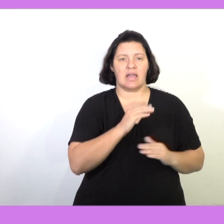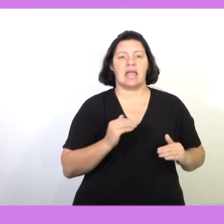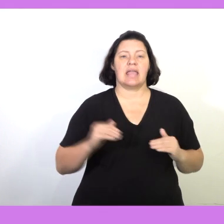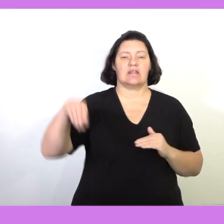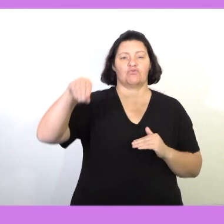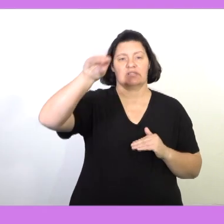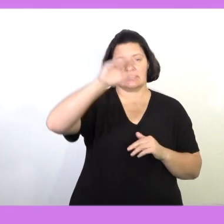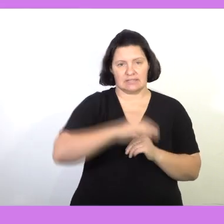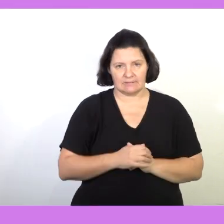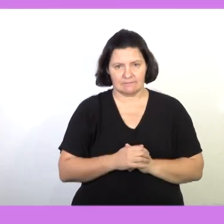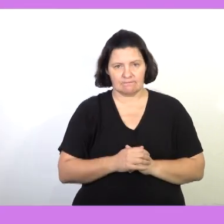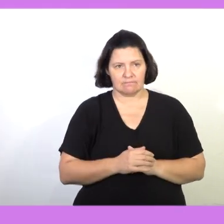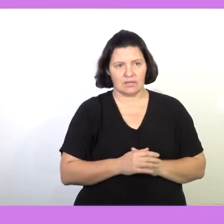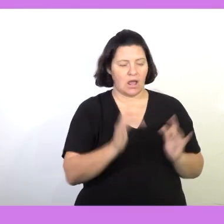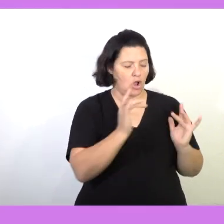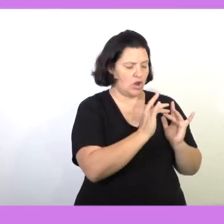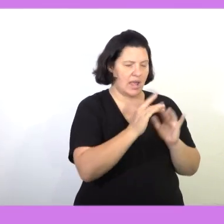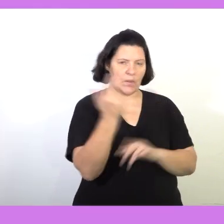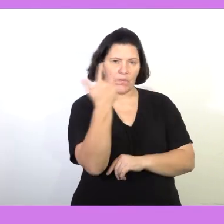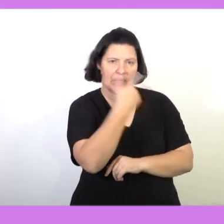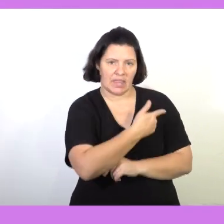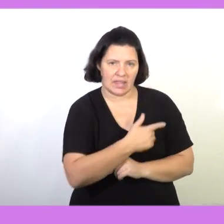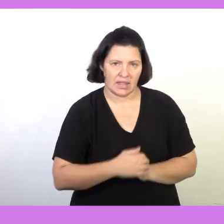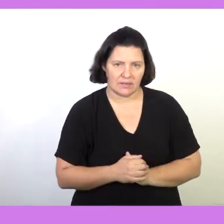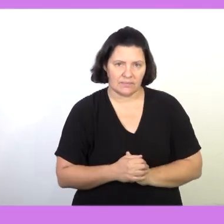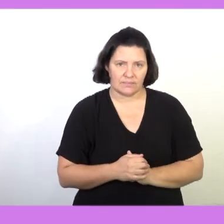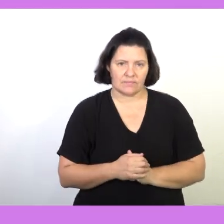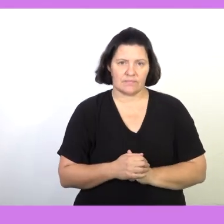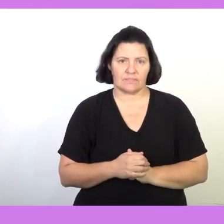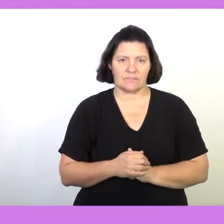Therefore, they are increasing. Let's connect them nicely.